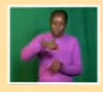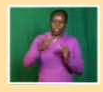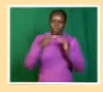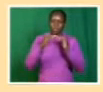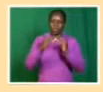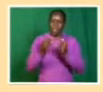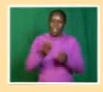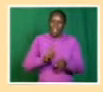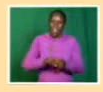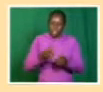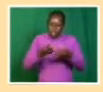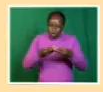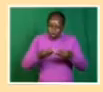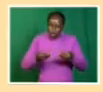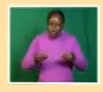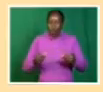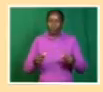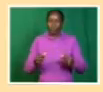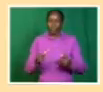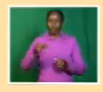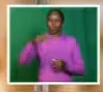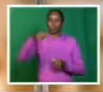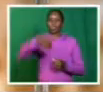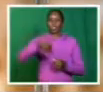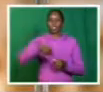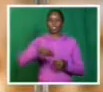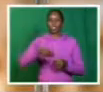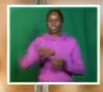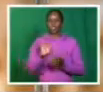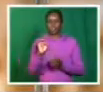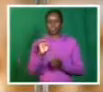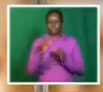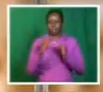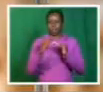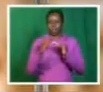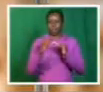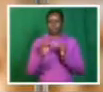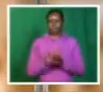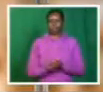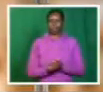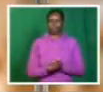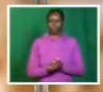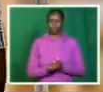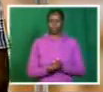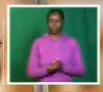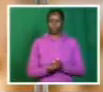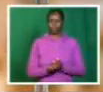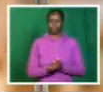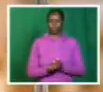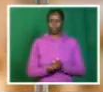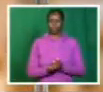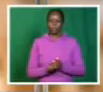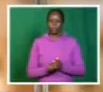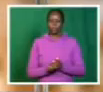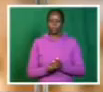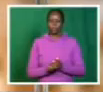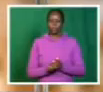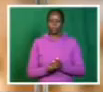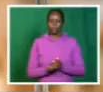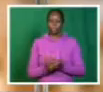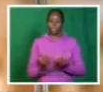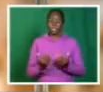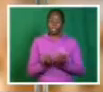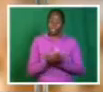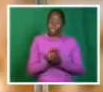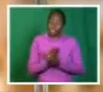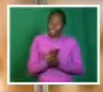quadratic expressions, solving quadratic equations. Okay, so let's start our